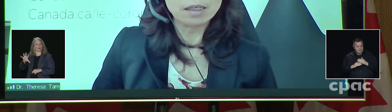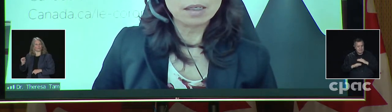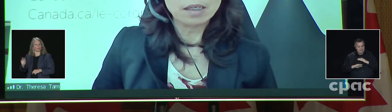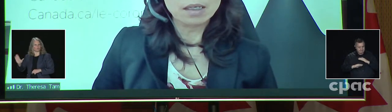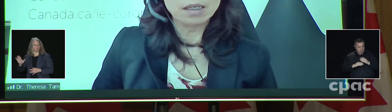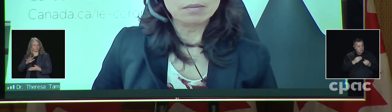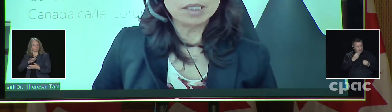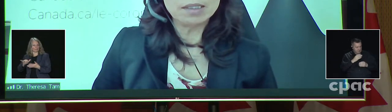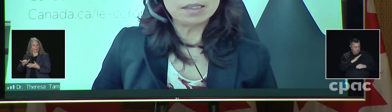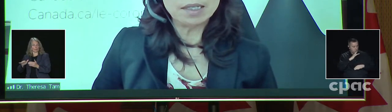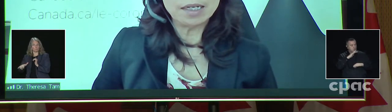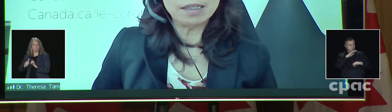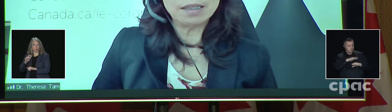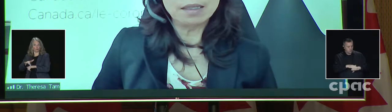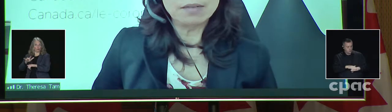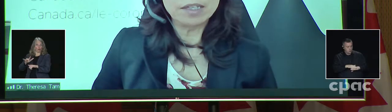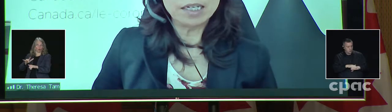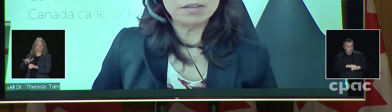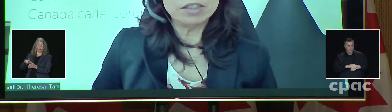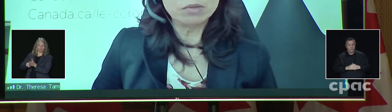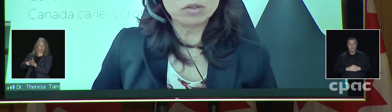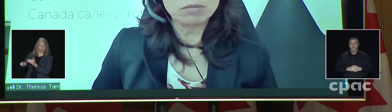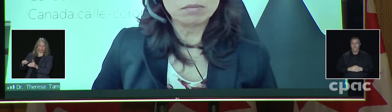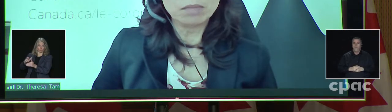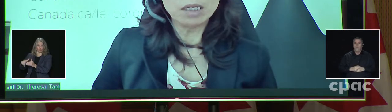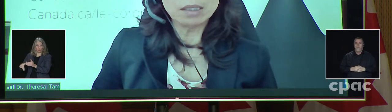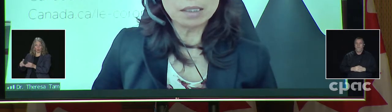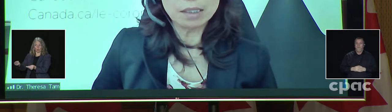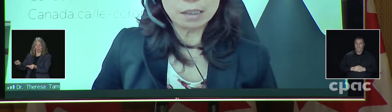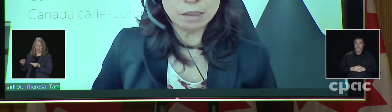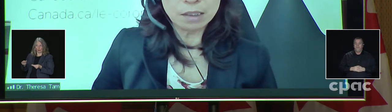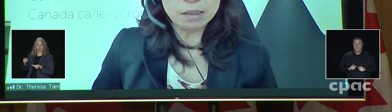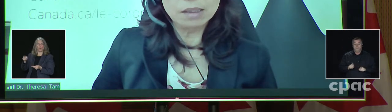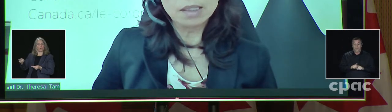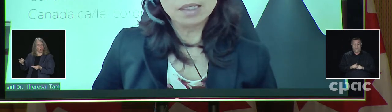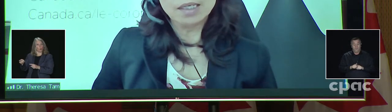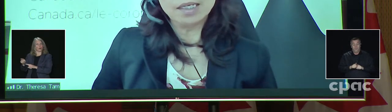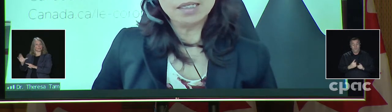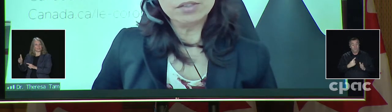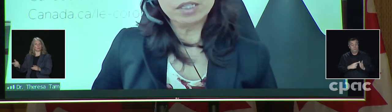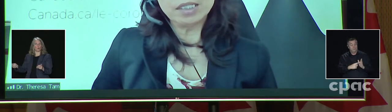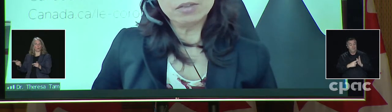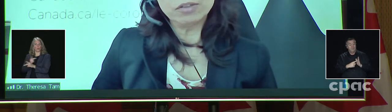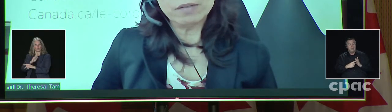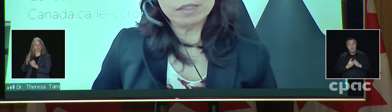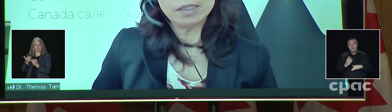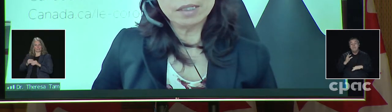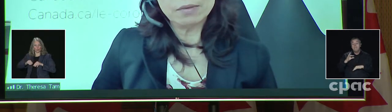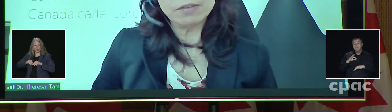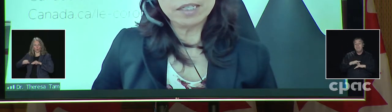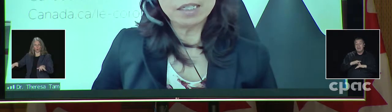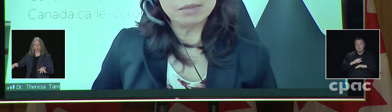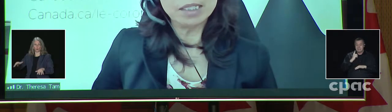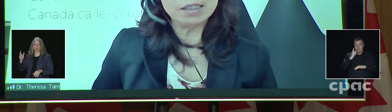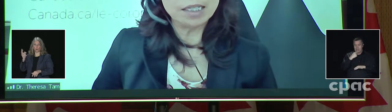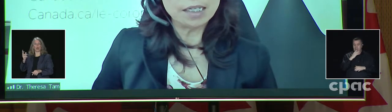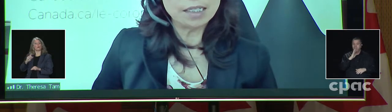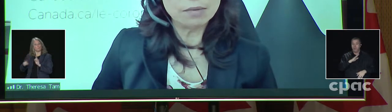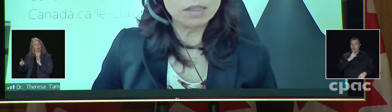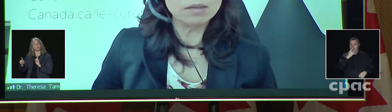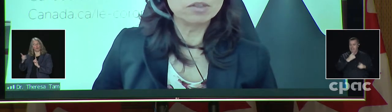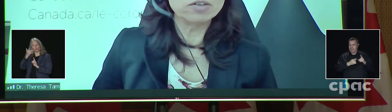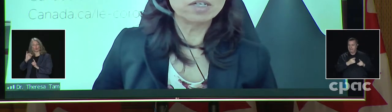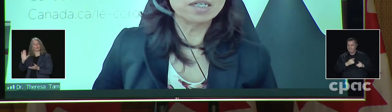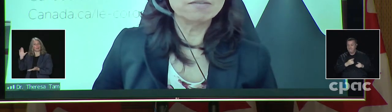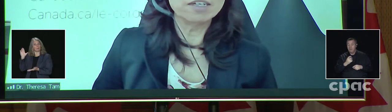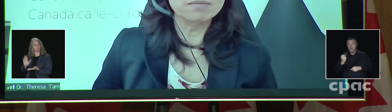now is that they've encountered more milder illness. And certainly the travelers that we've had coming into Canada